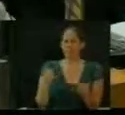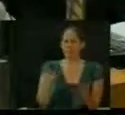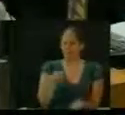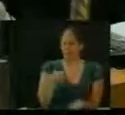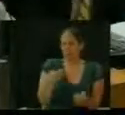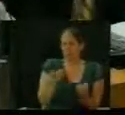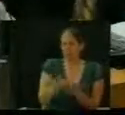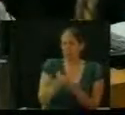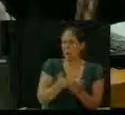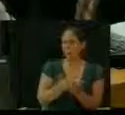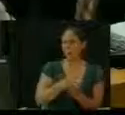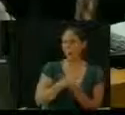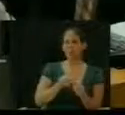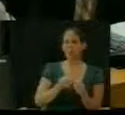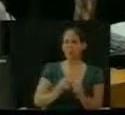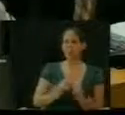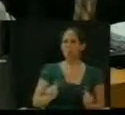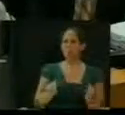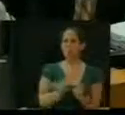public service